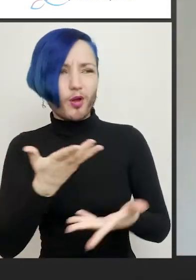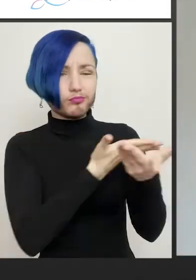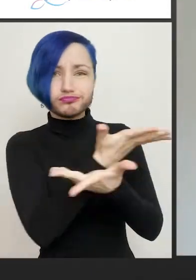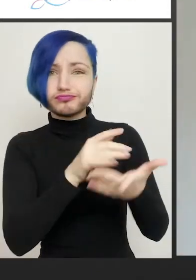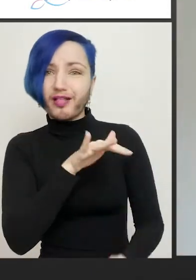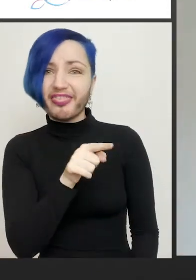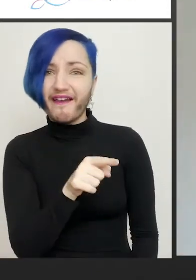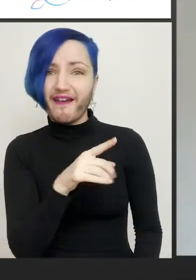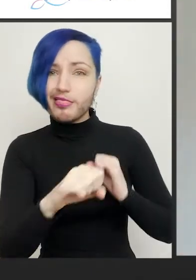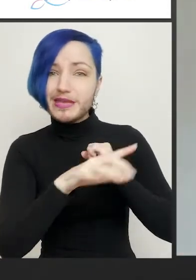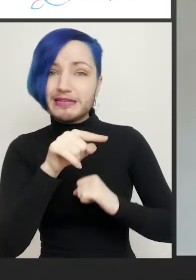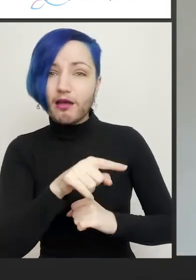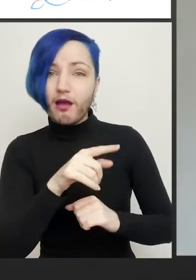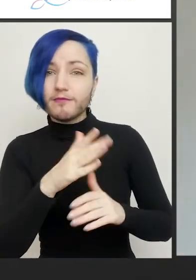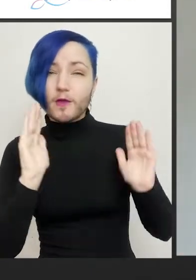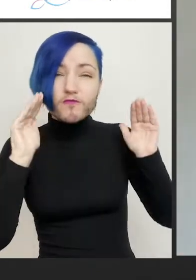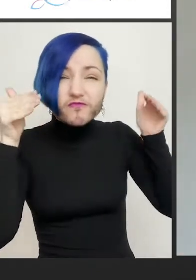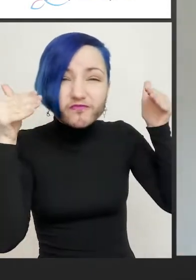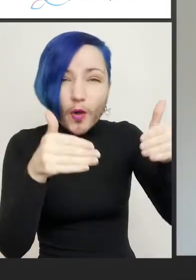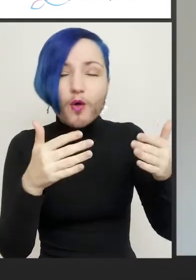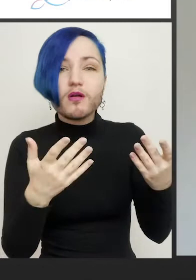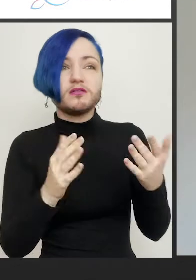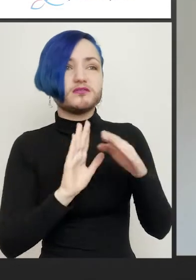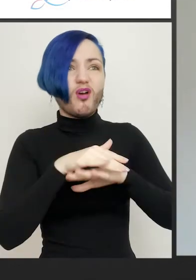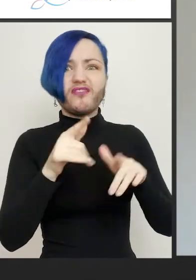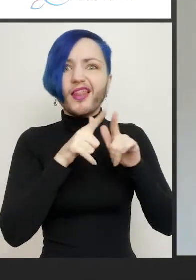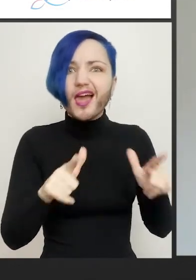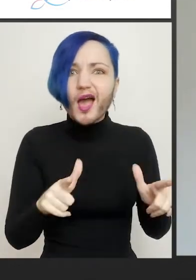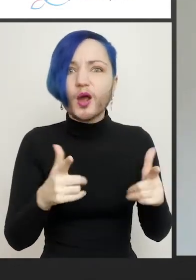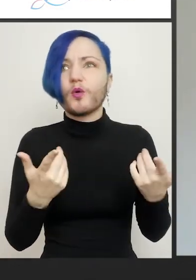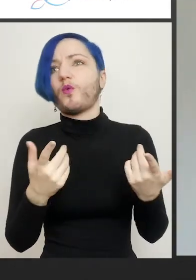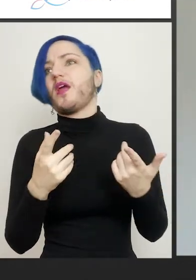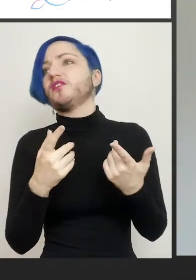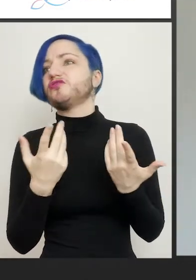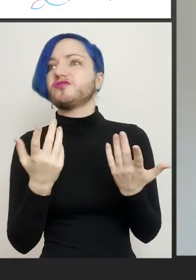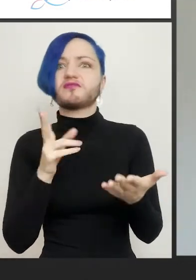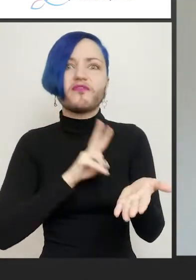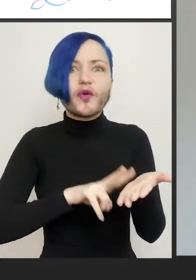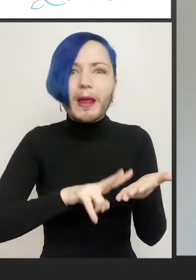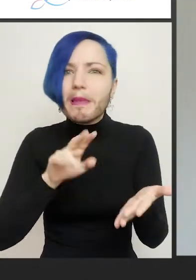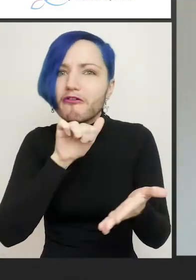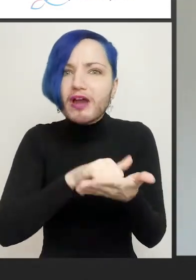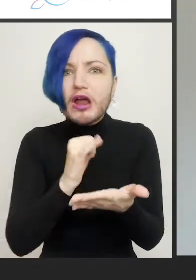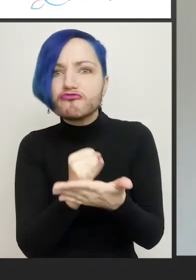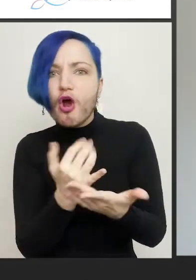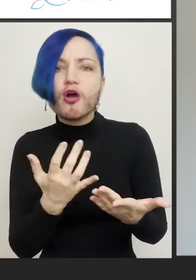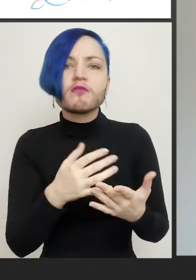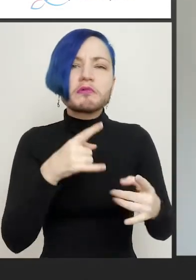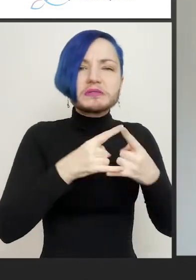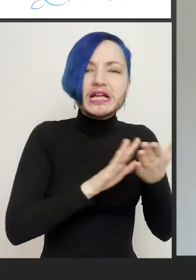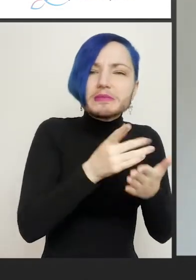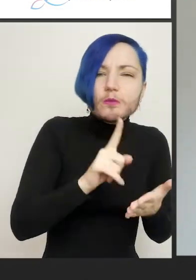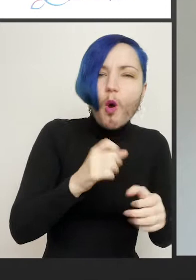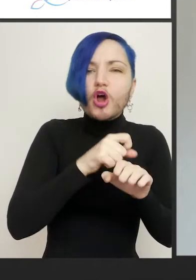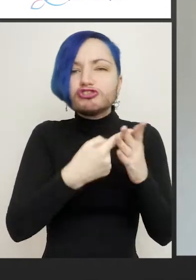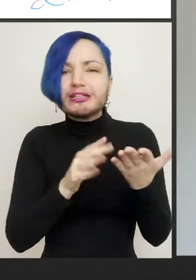conversation, in the media, is stuff, more abstract things about like language, what terminology we use, what is sex, what is gender, these